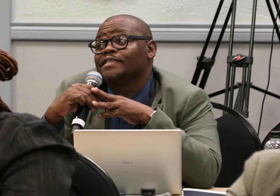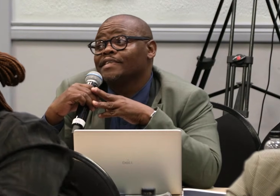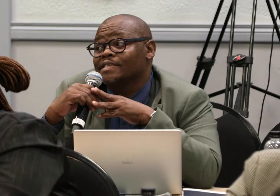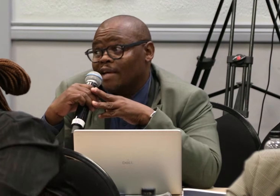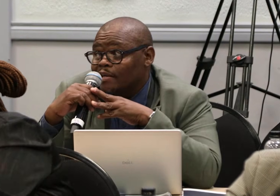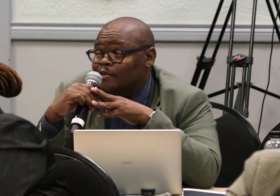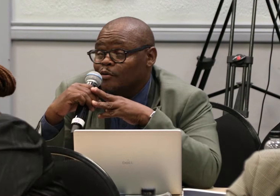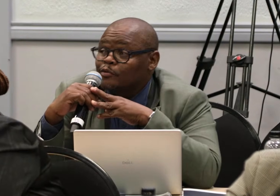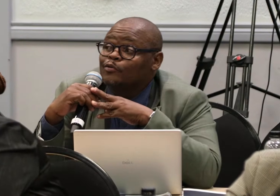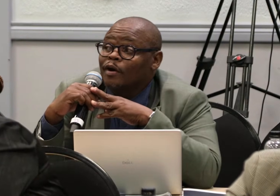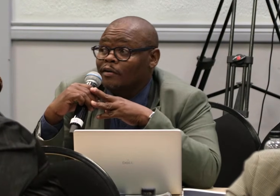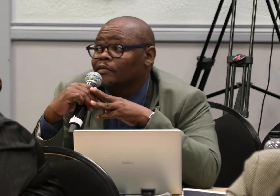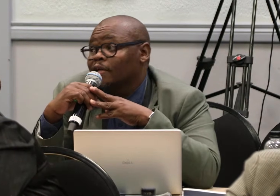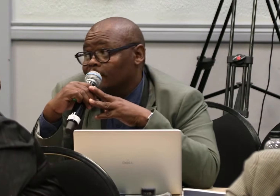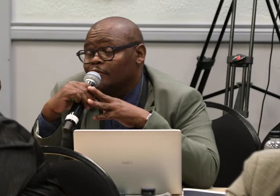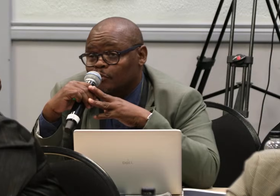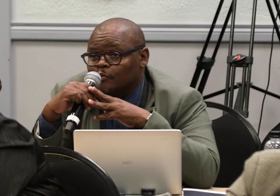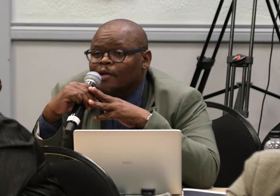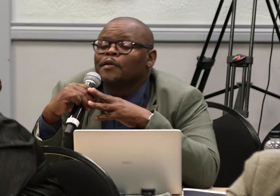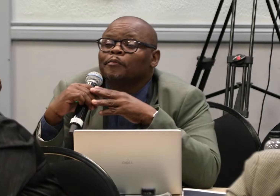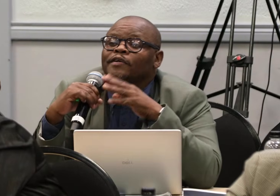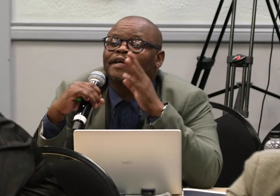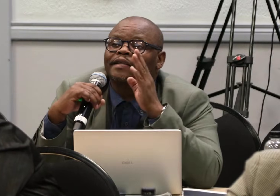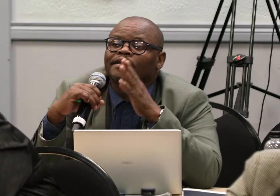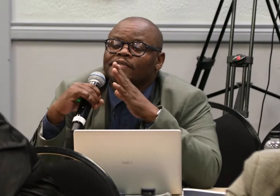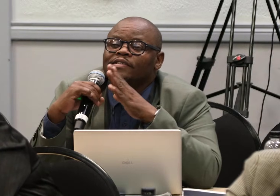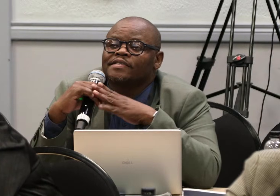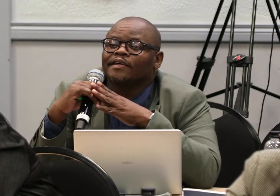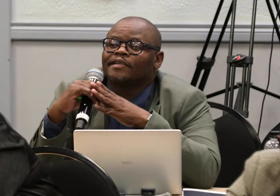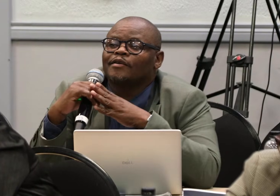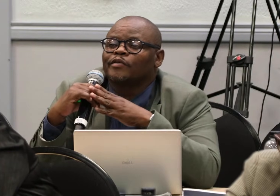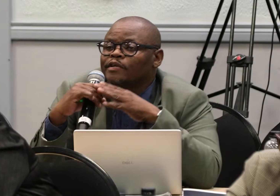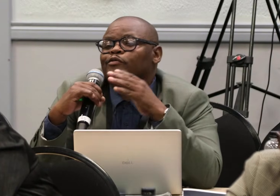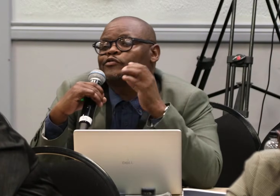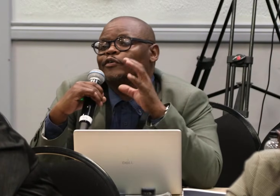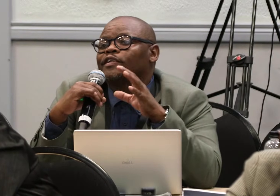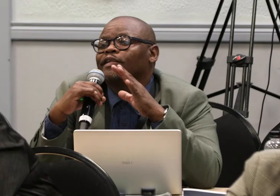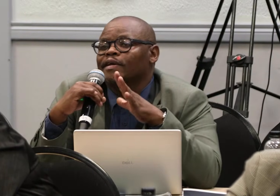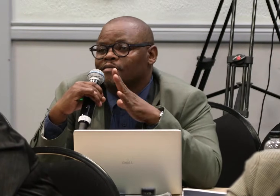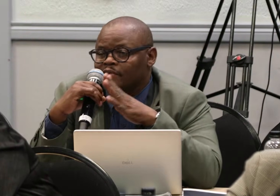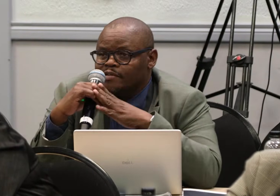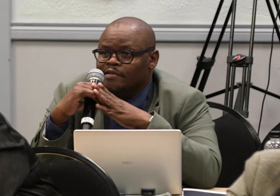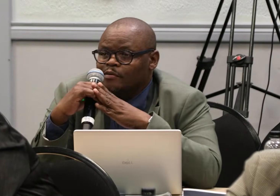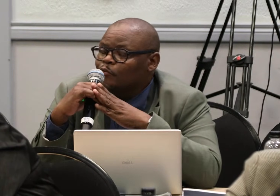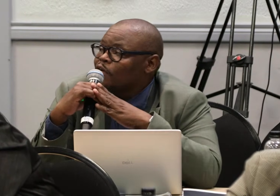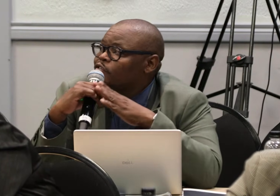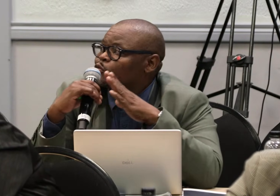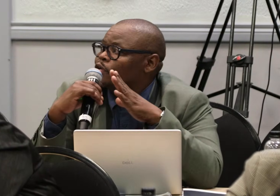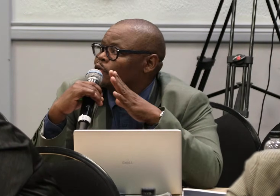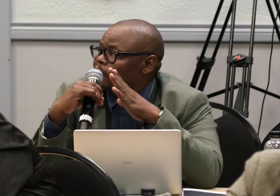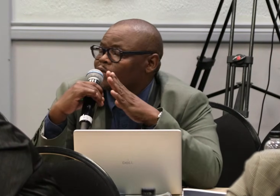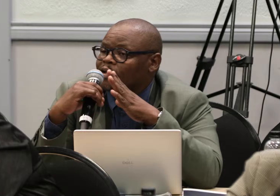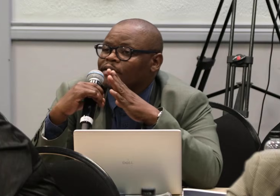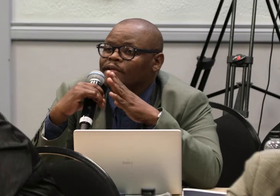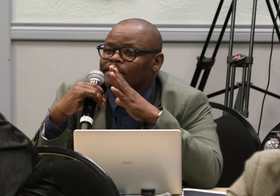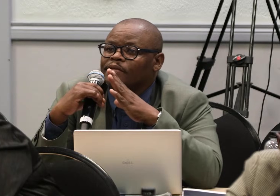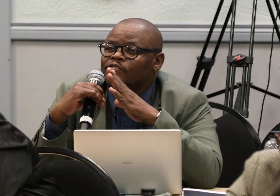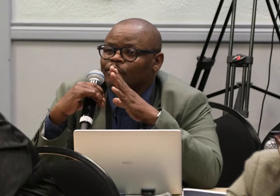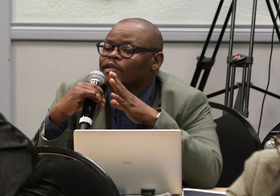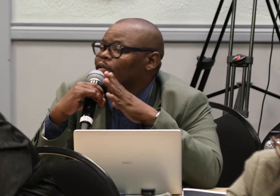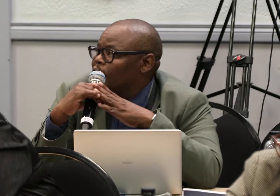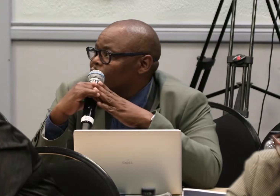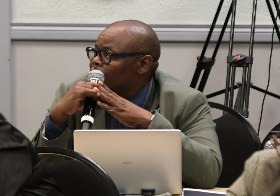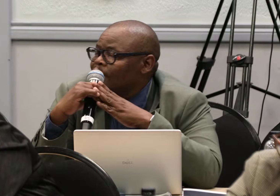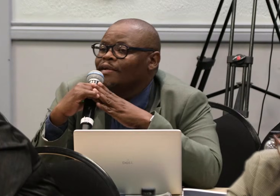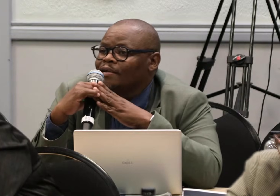provinces decide not to allocate to. Because I think as a sector, we need to sort it there first. Once we get it